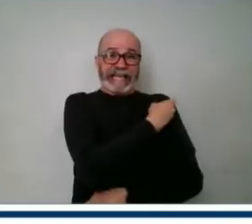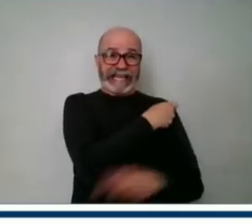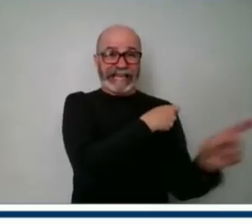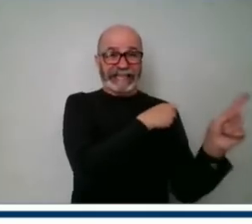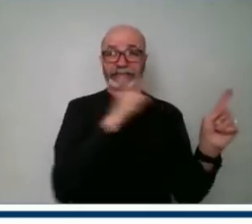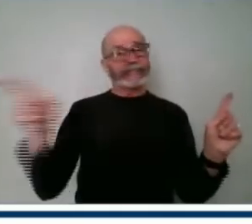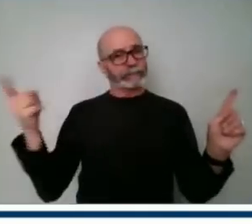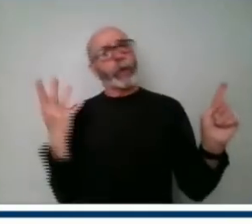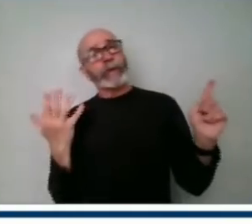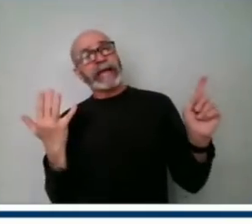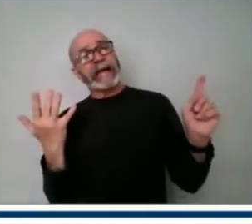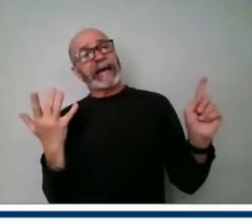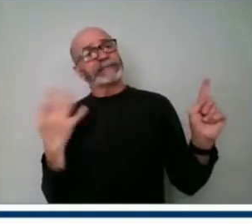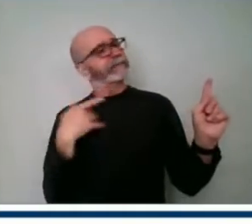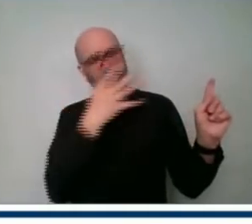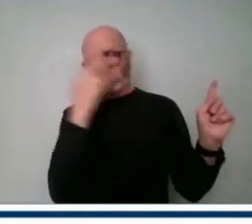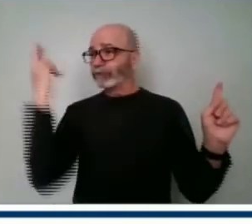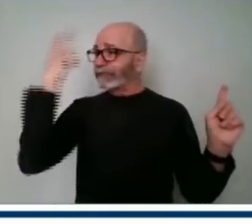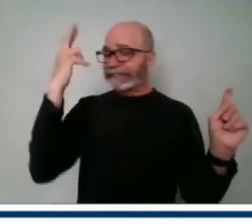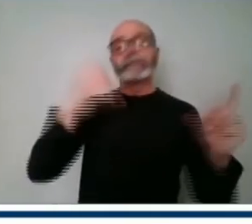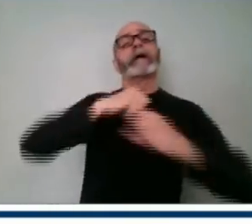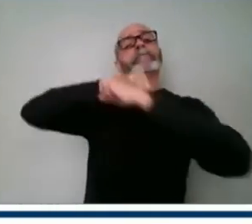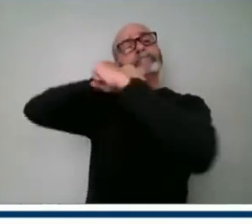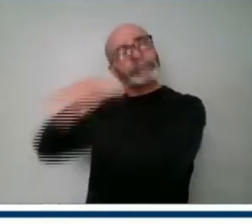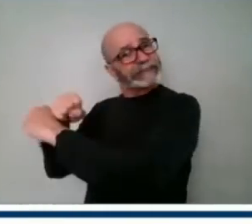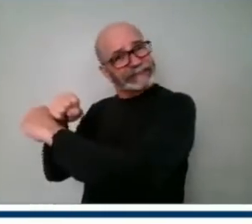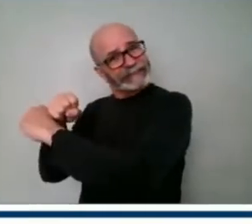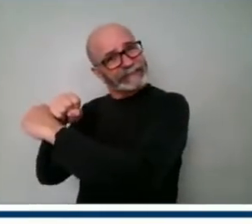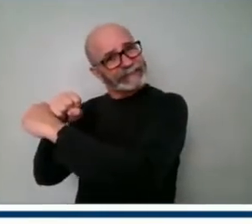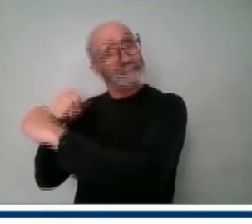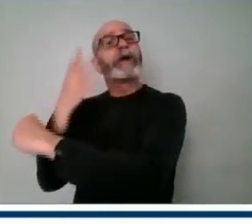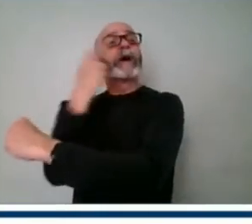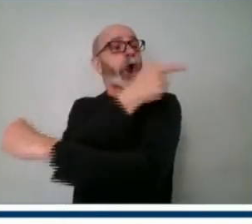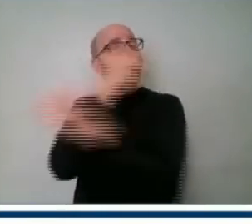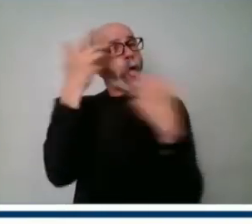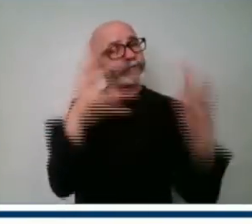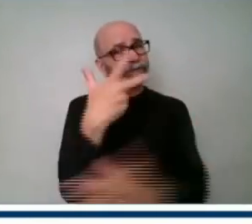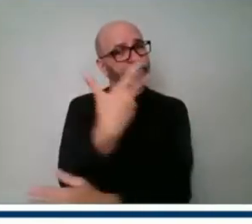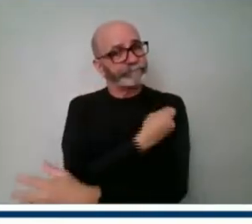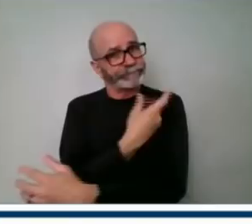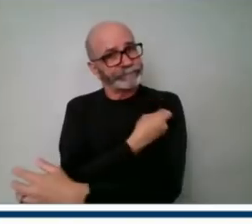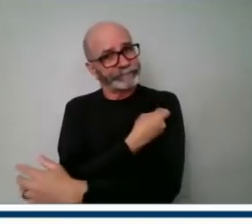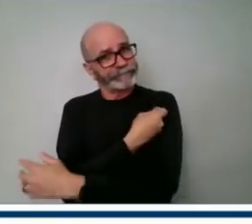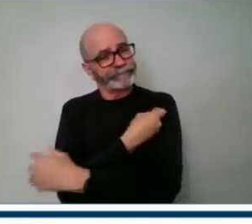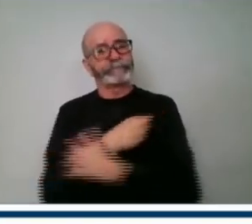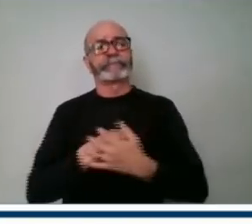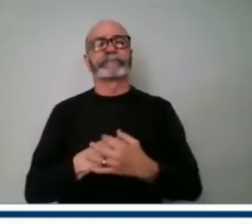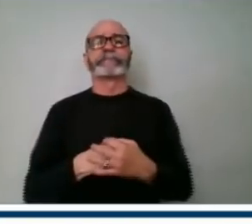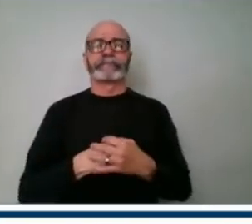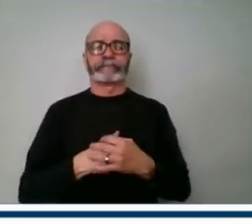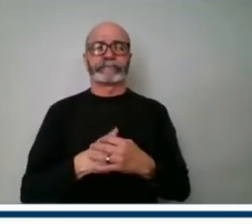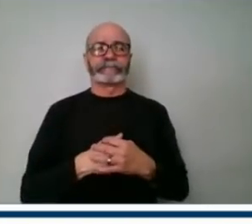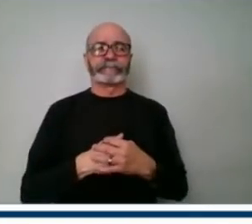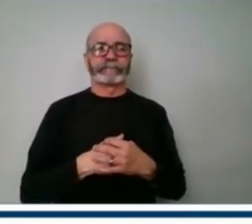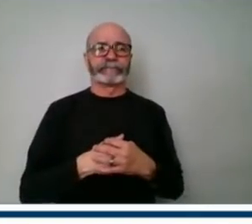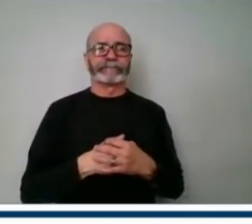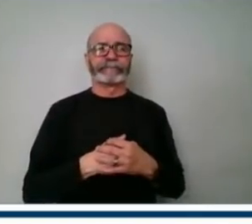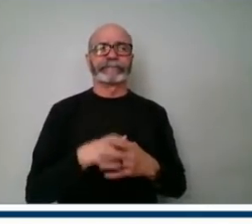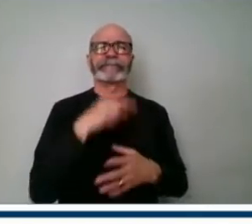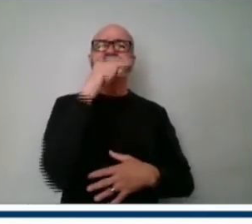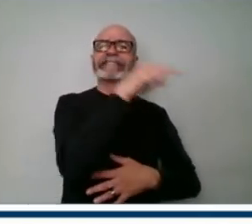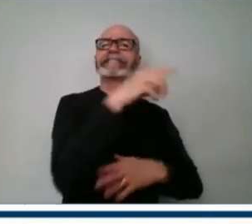immunity. Many of them aren't going to respond as well to the vaccine, so they need that other layer of protection around them. So we're building that